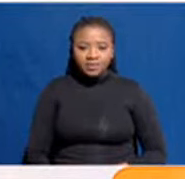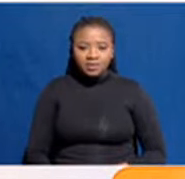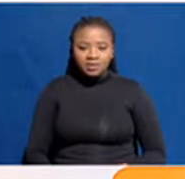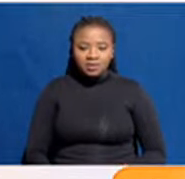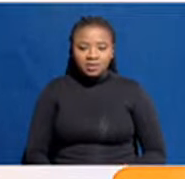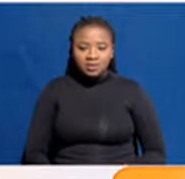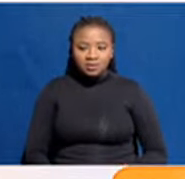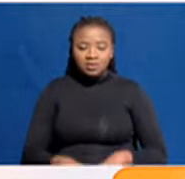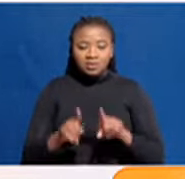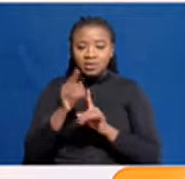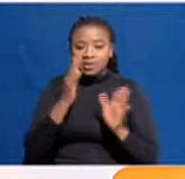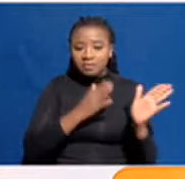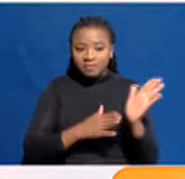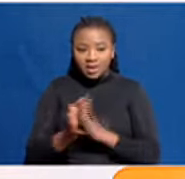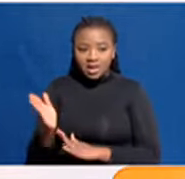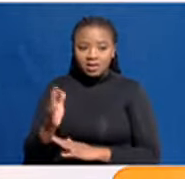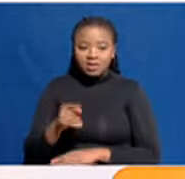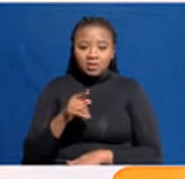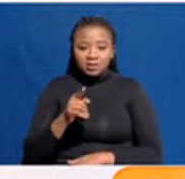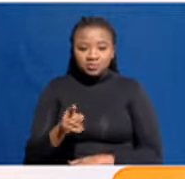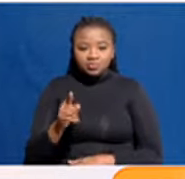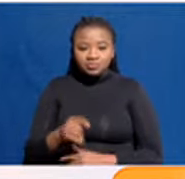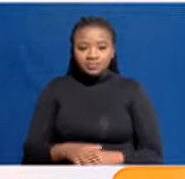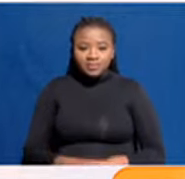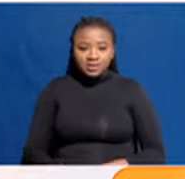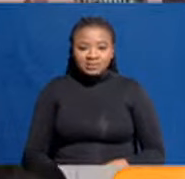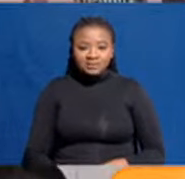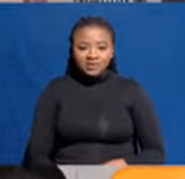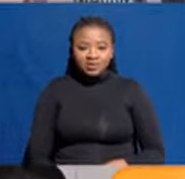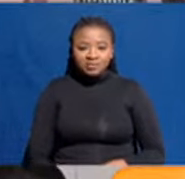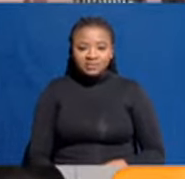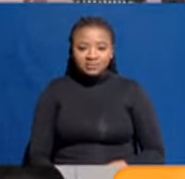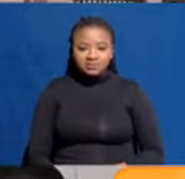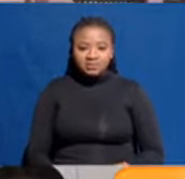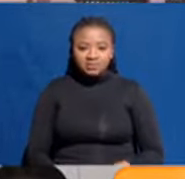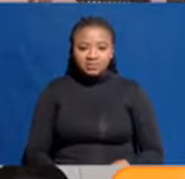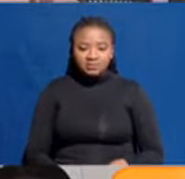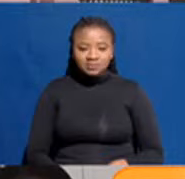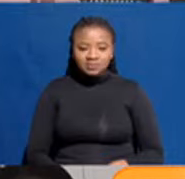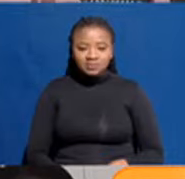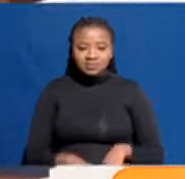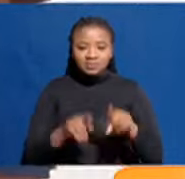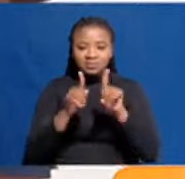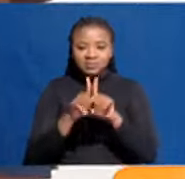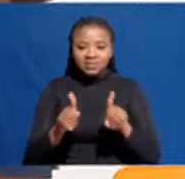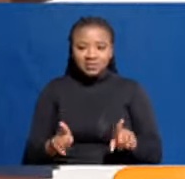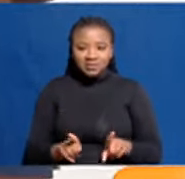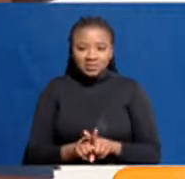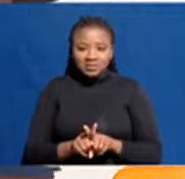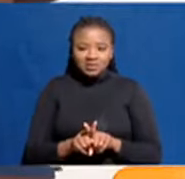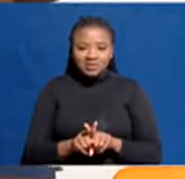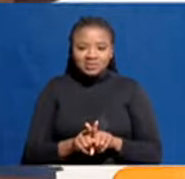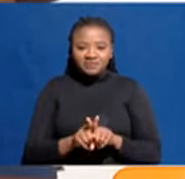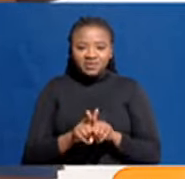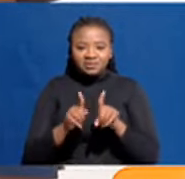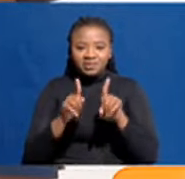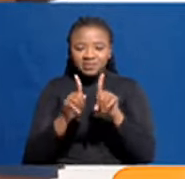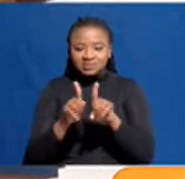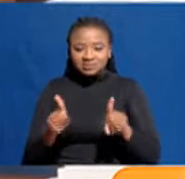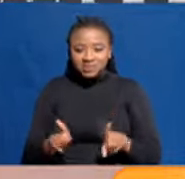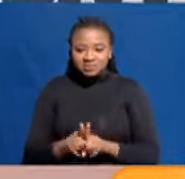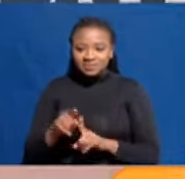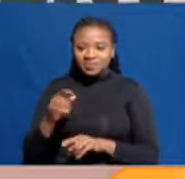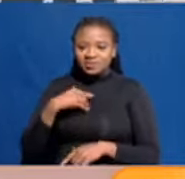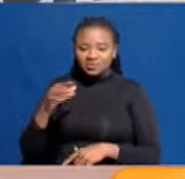William Ruto's functions in Western Kenya on Saturday. Elsewhere, unknown people raided Busia Senator